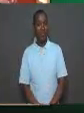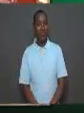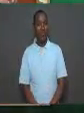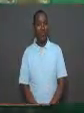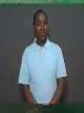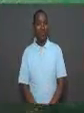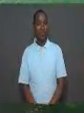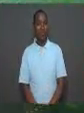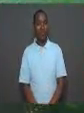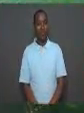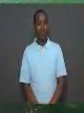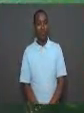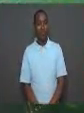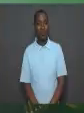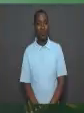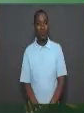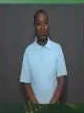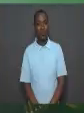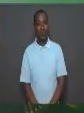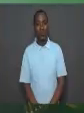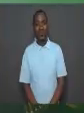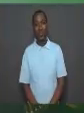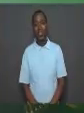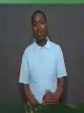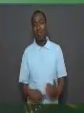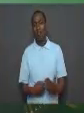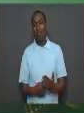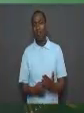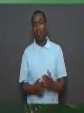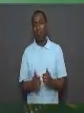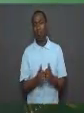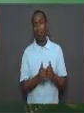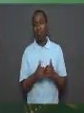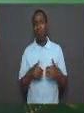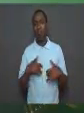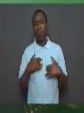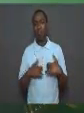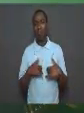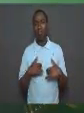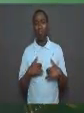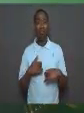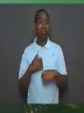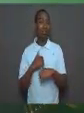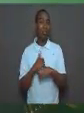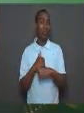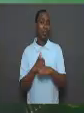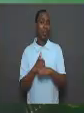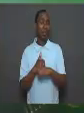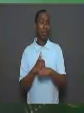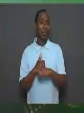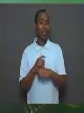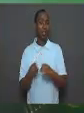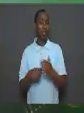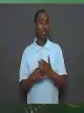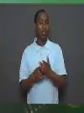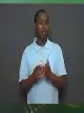disease. It seems like common sense can be used to prevent the spread of